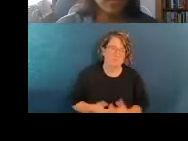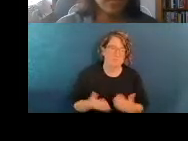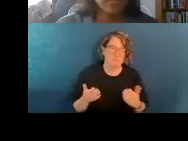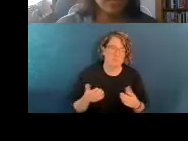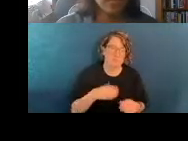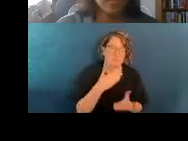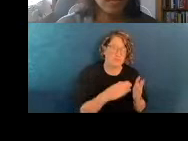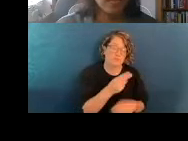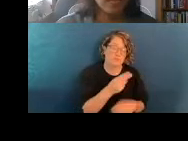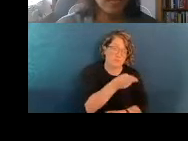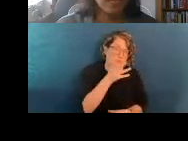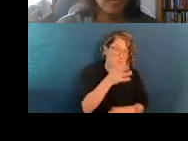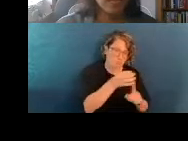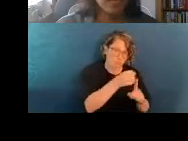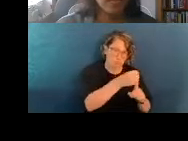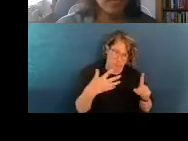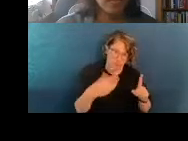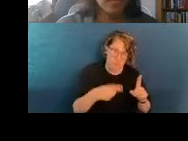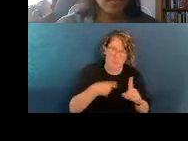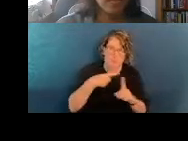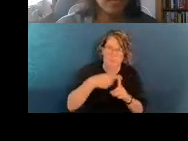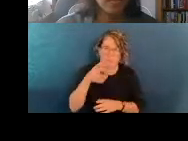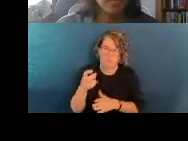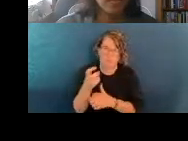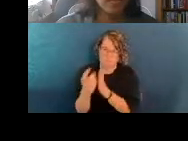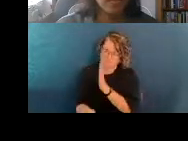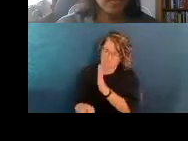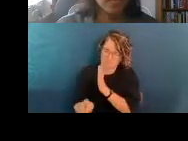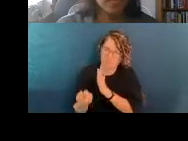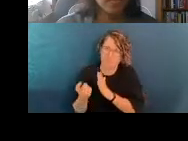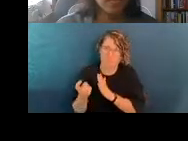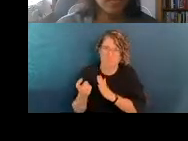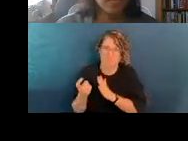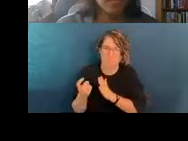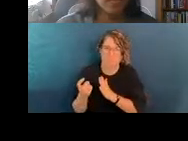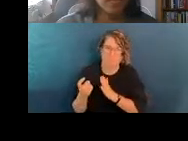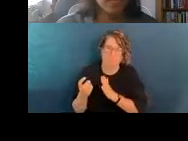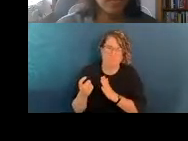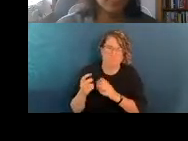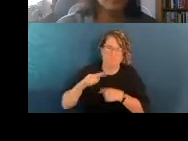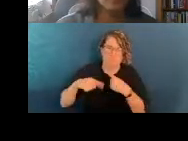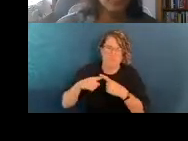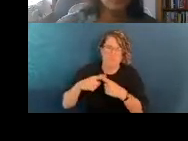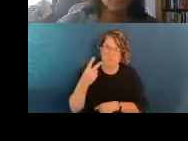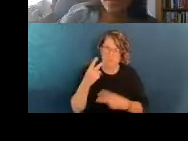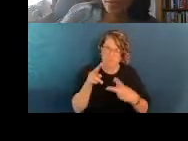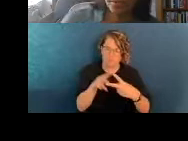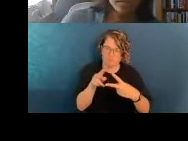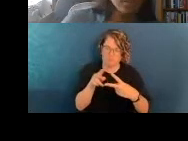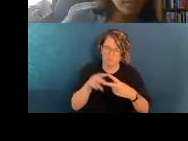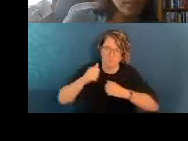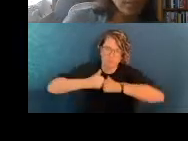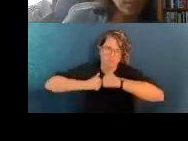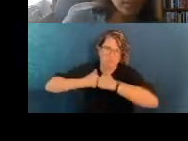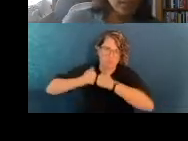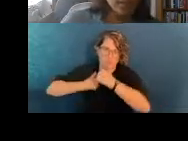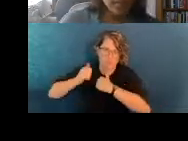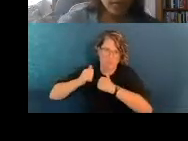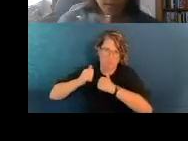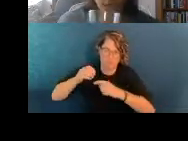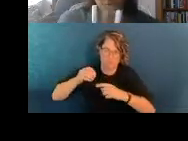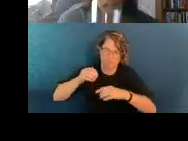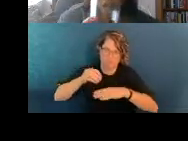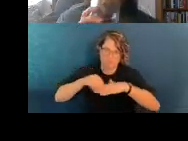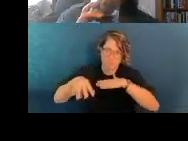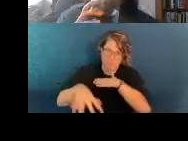a more in-depth look at really two big structural determinants, namely colonization and